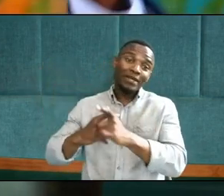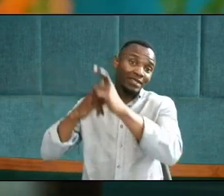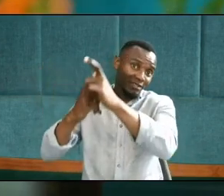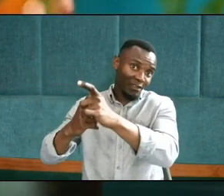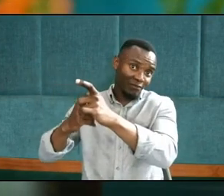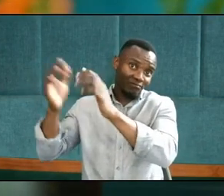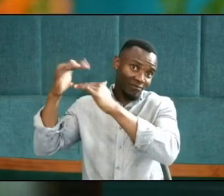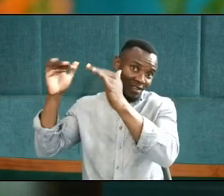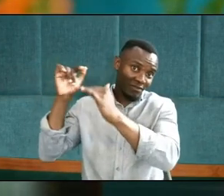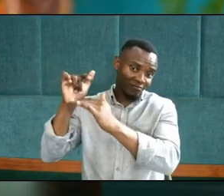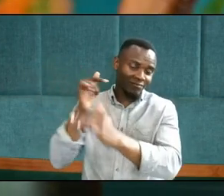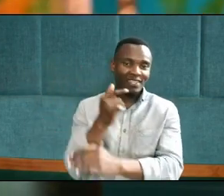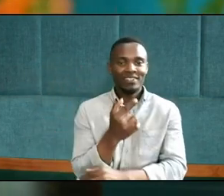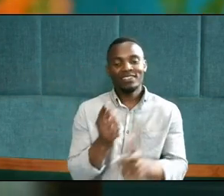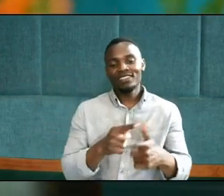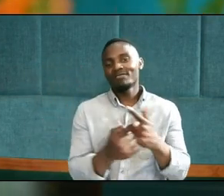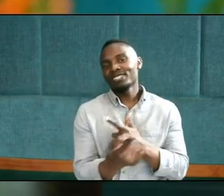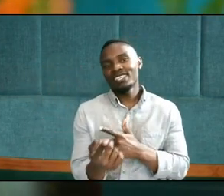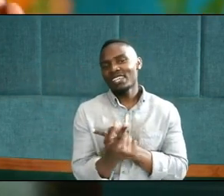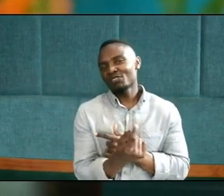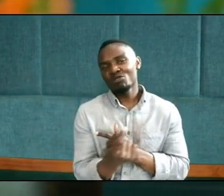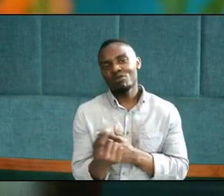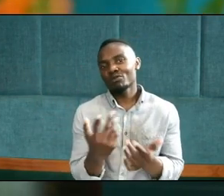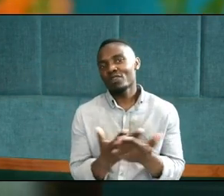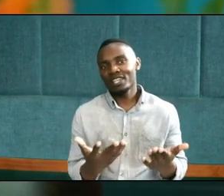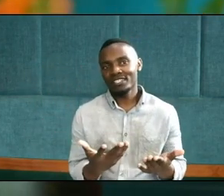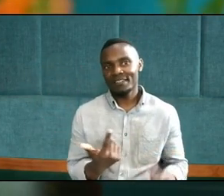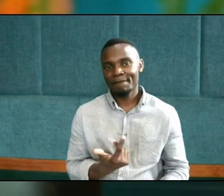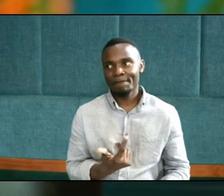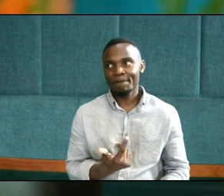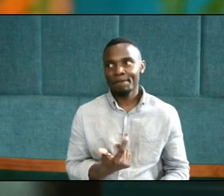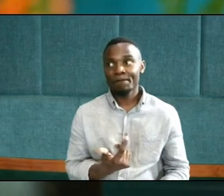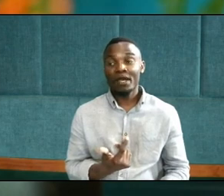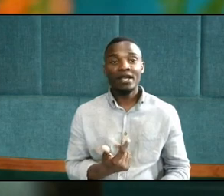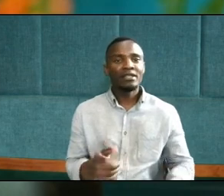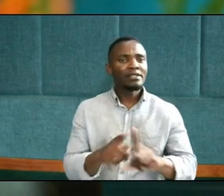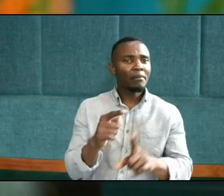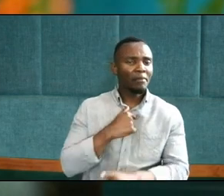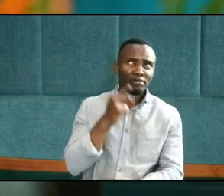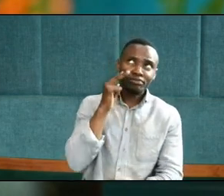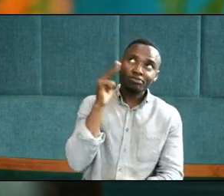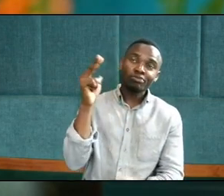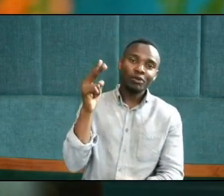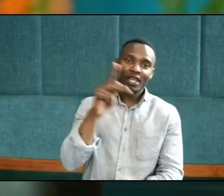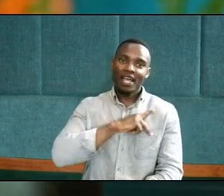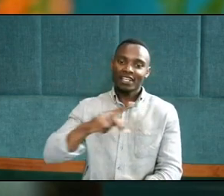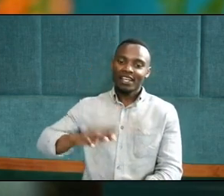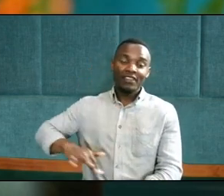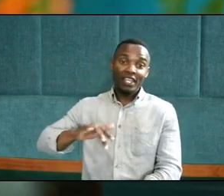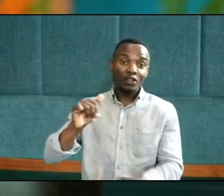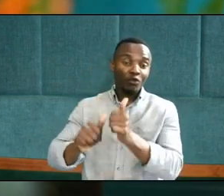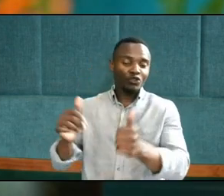with Jesus, these are small things. Being the president of a country, it's a small thing. I'm looking at a kingdom that's going to be